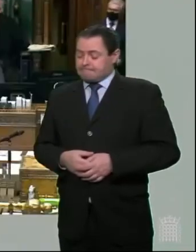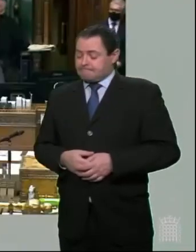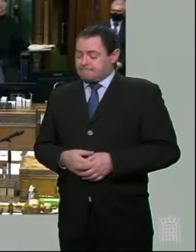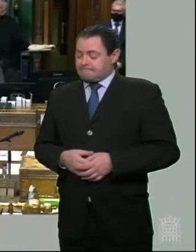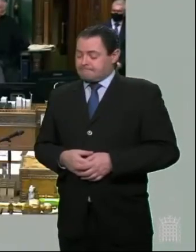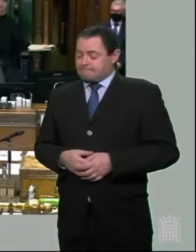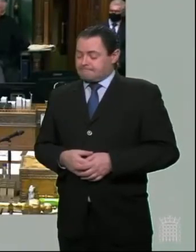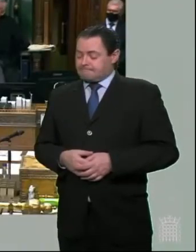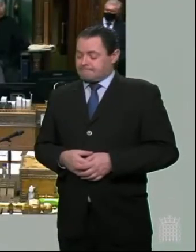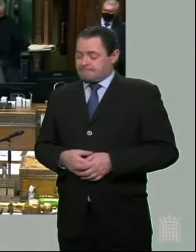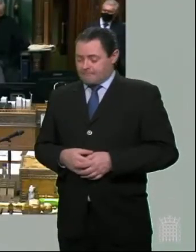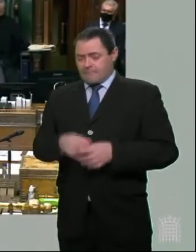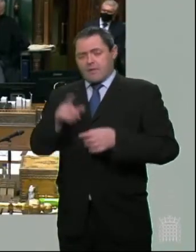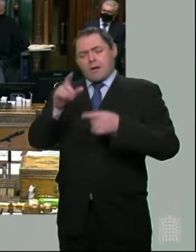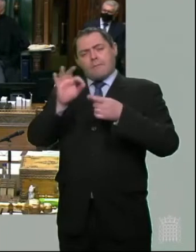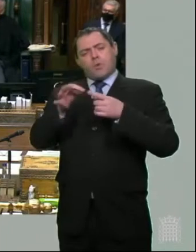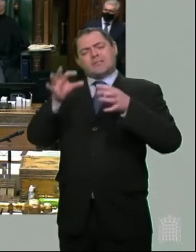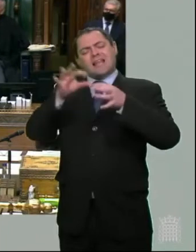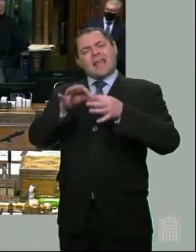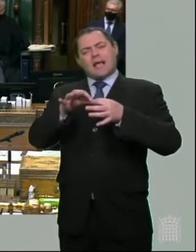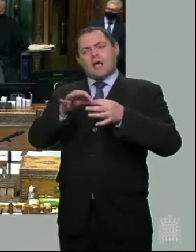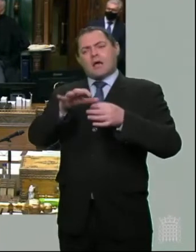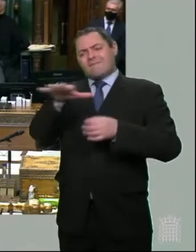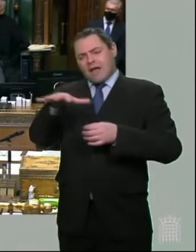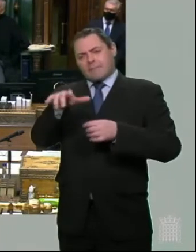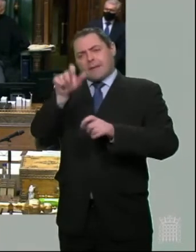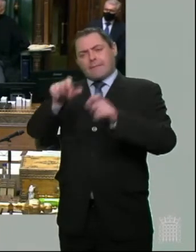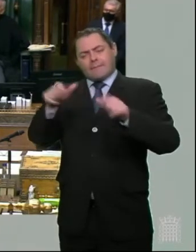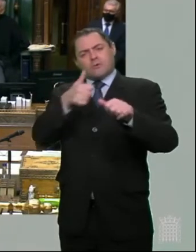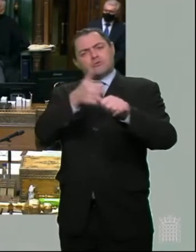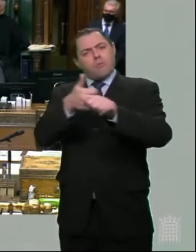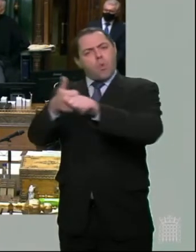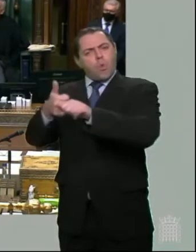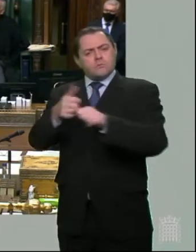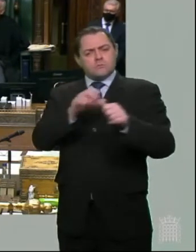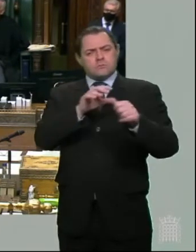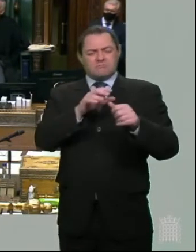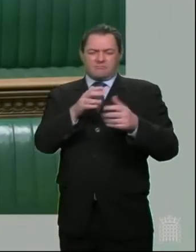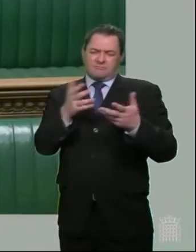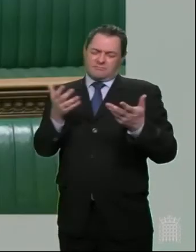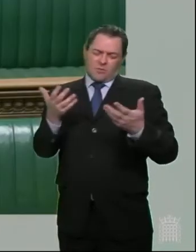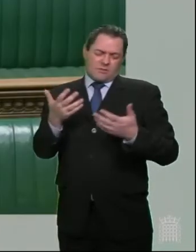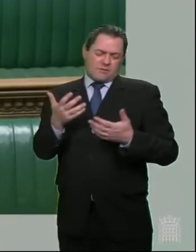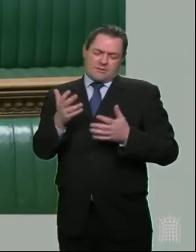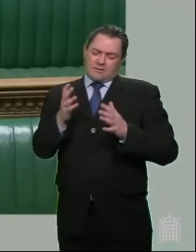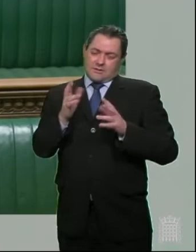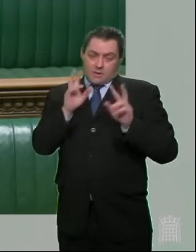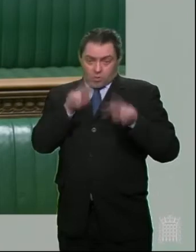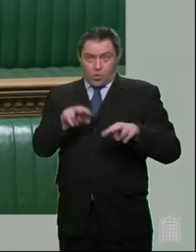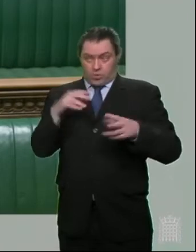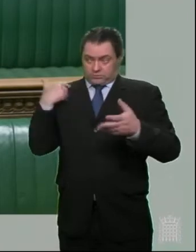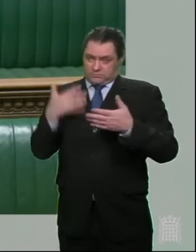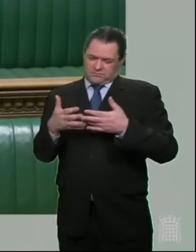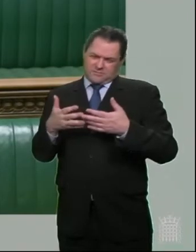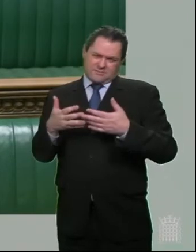the support for people and families across this country, I don't think anybody could seriously deny that this government has